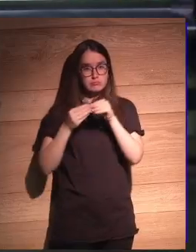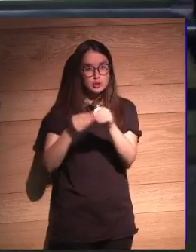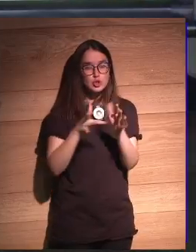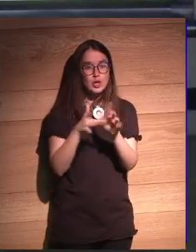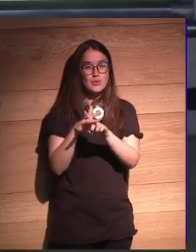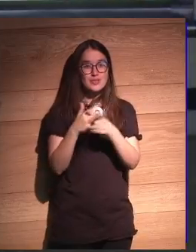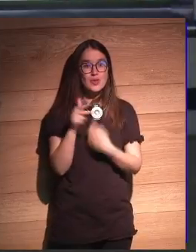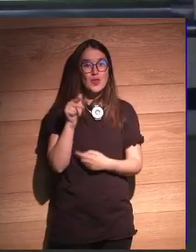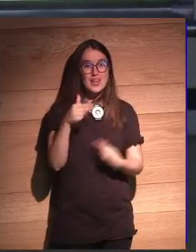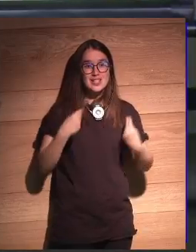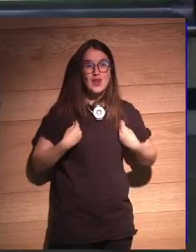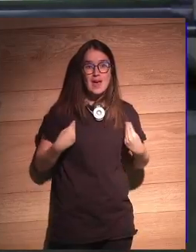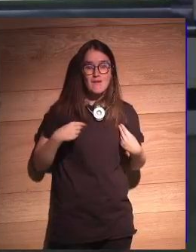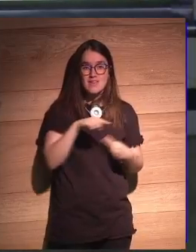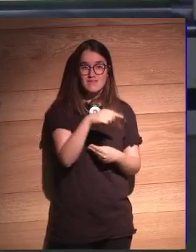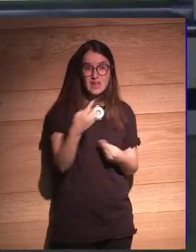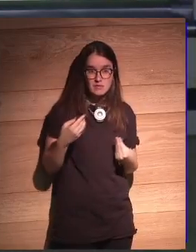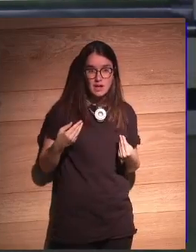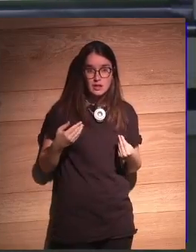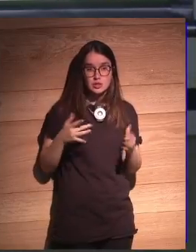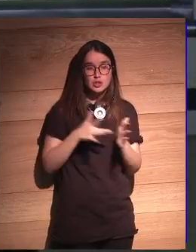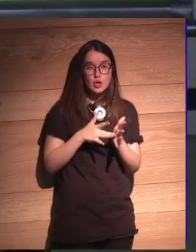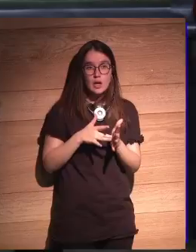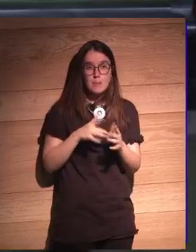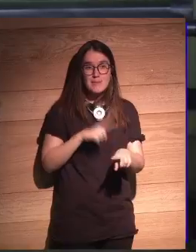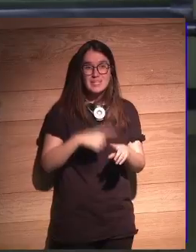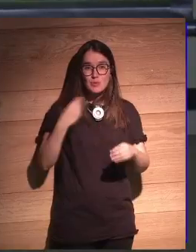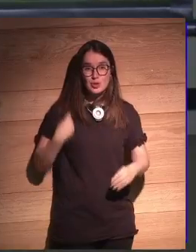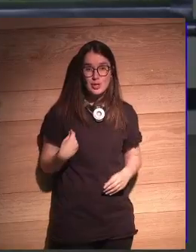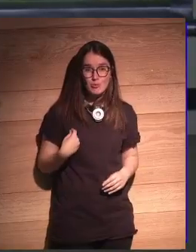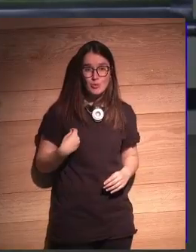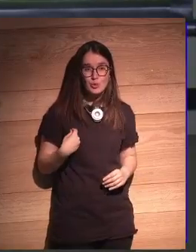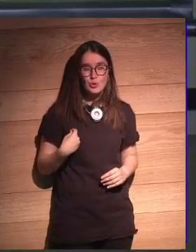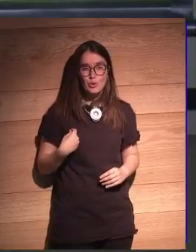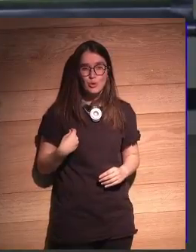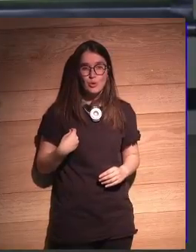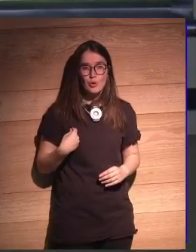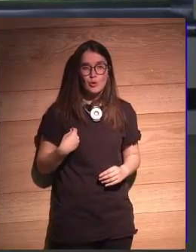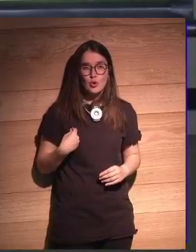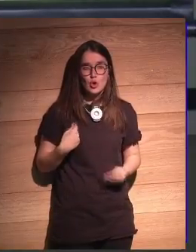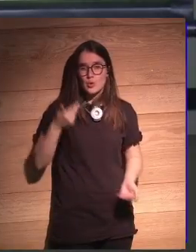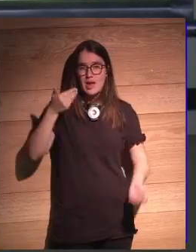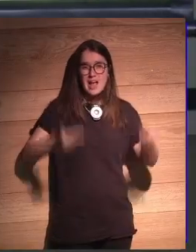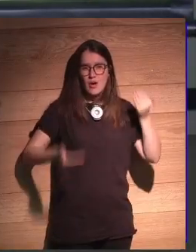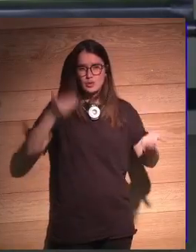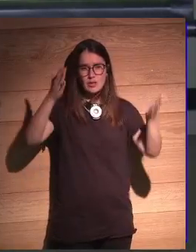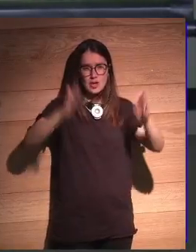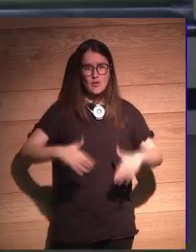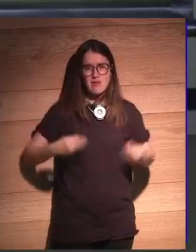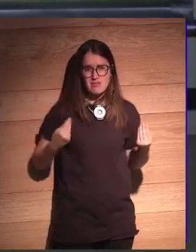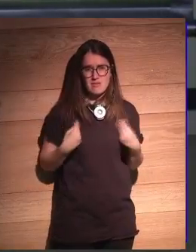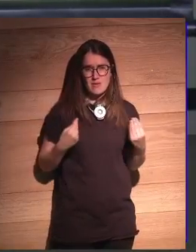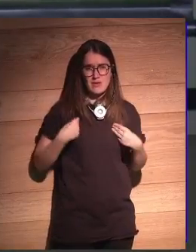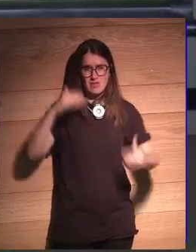housing coexists with huge housing injustice and huge housing inequality.